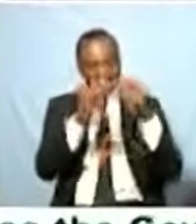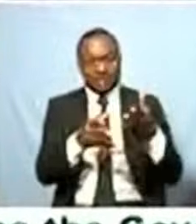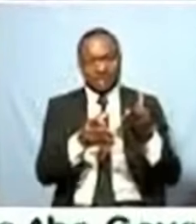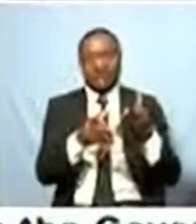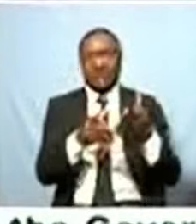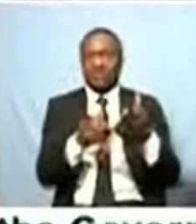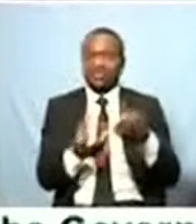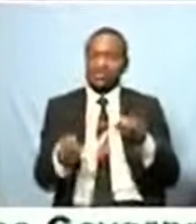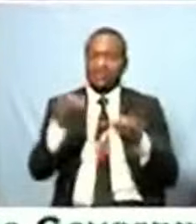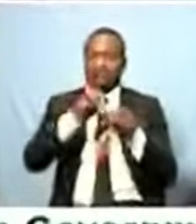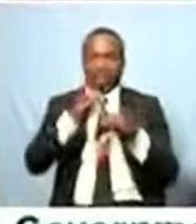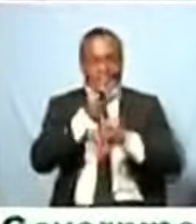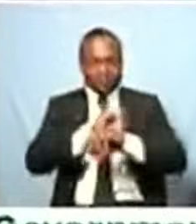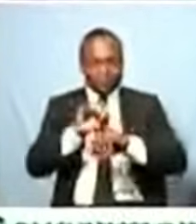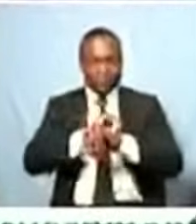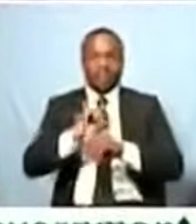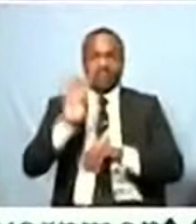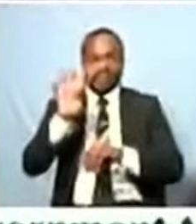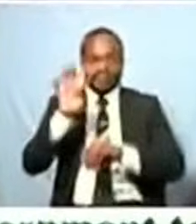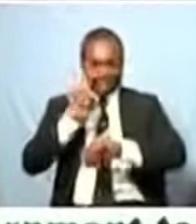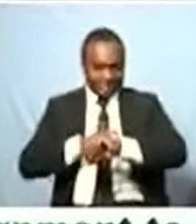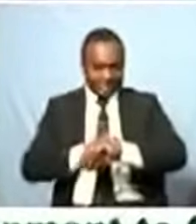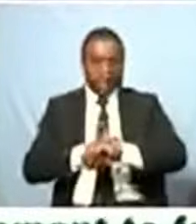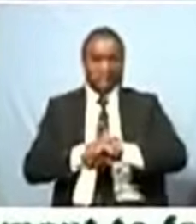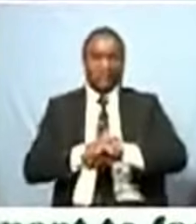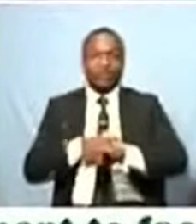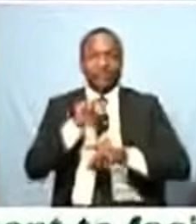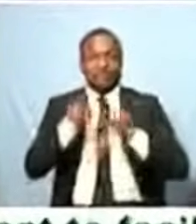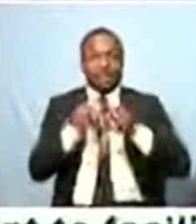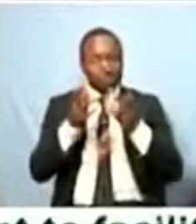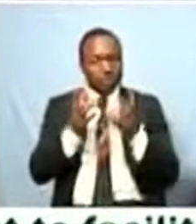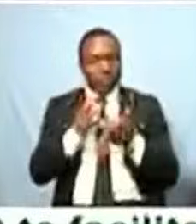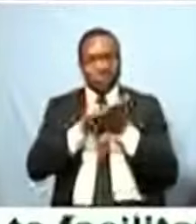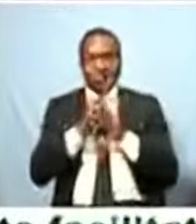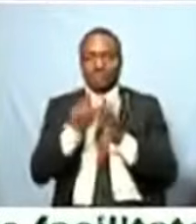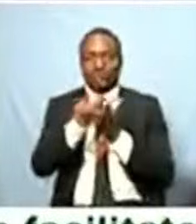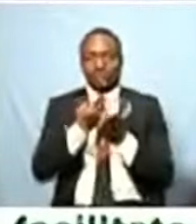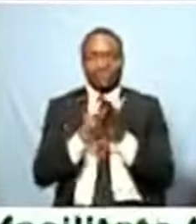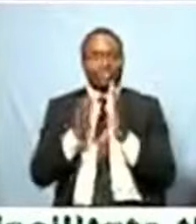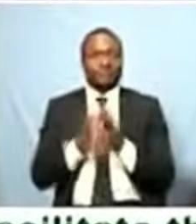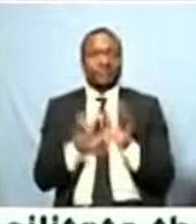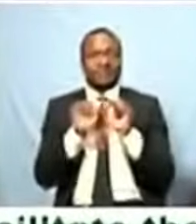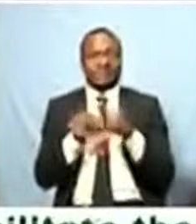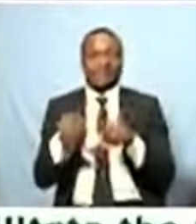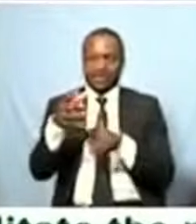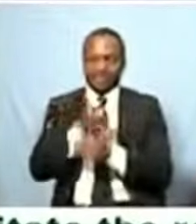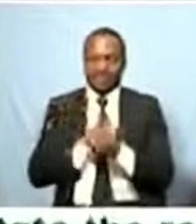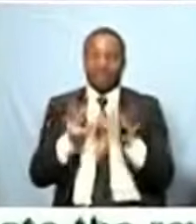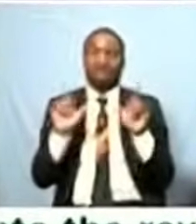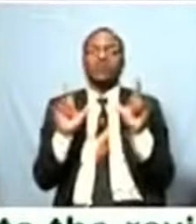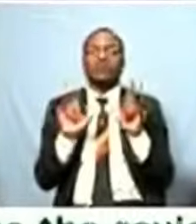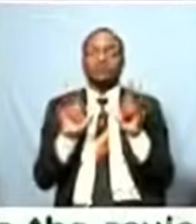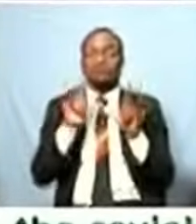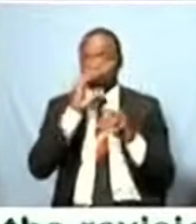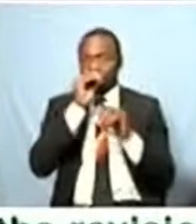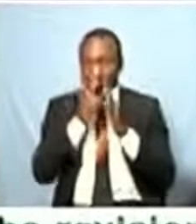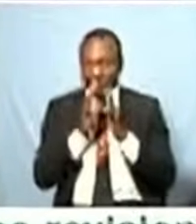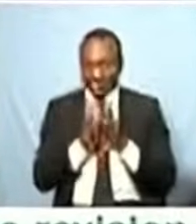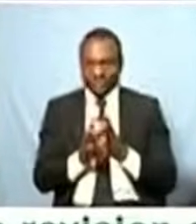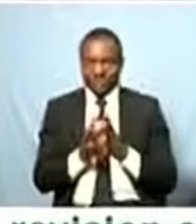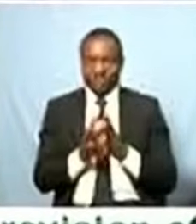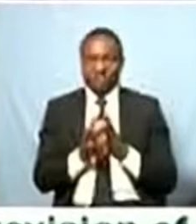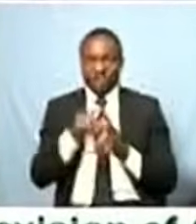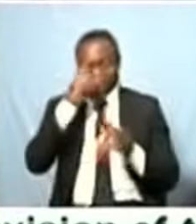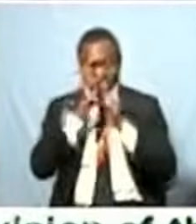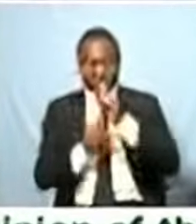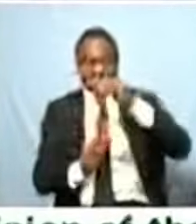extra opportunity, which is the fourth attempt, for people who want to be lawyers to be able to acquire the license. Madam Speaker, due